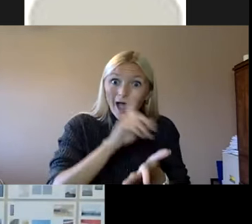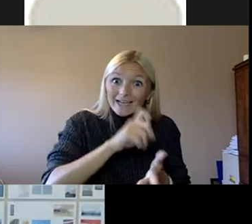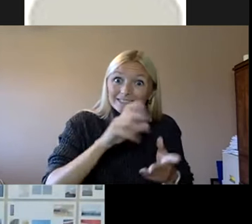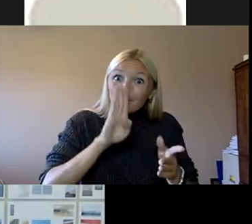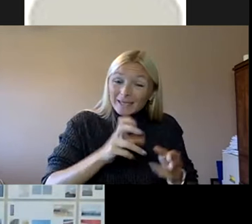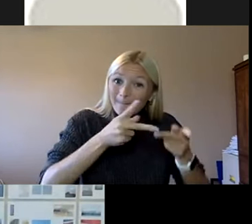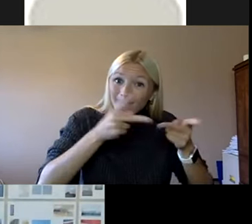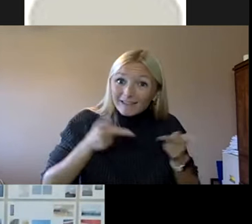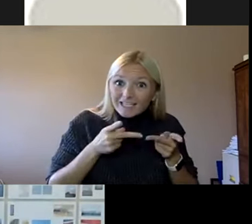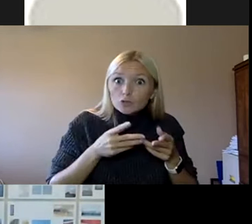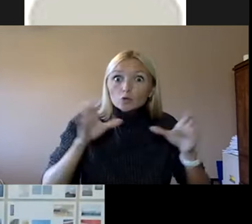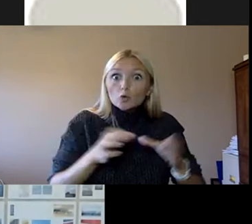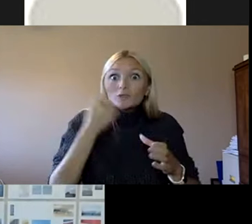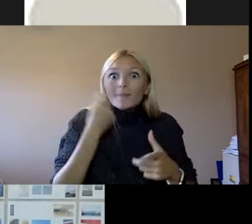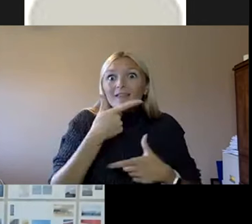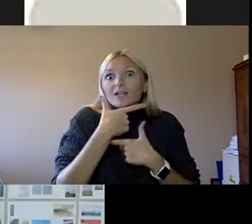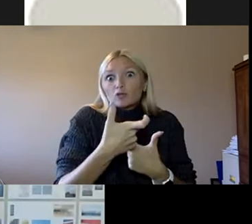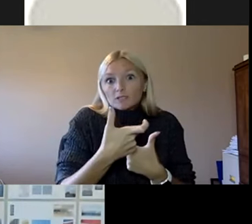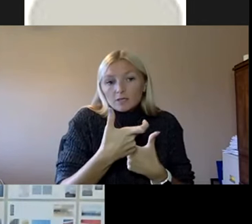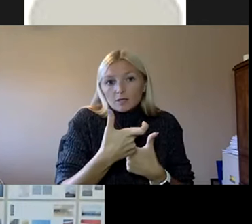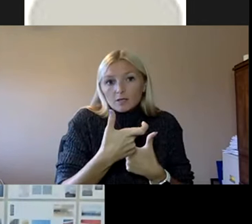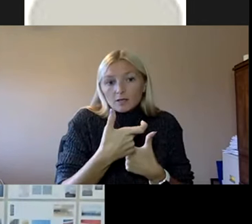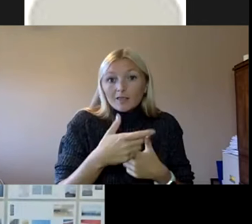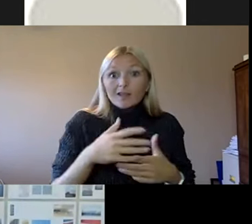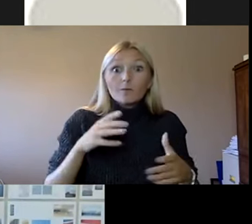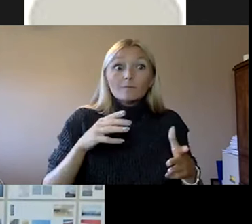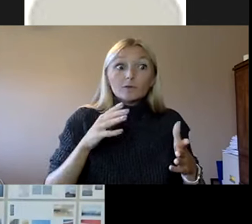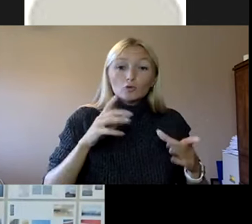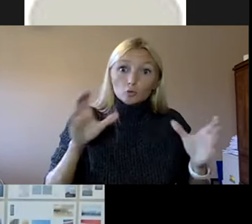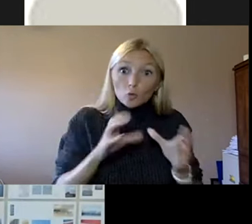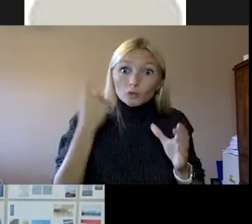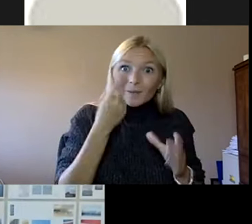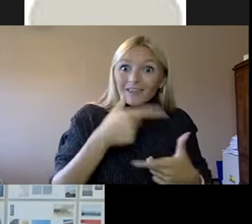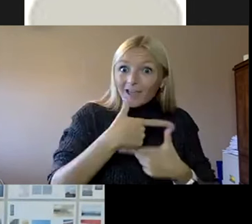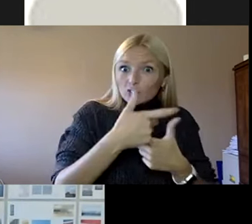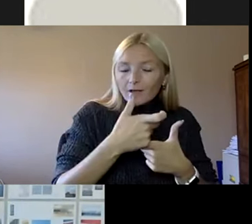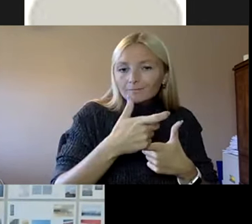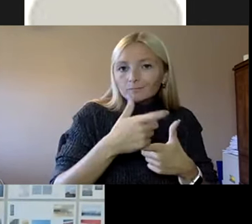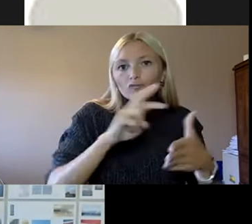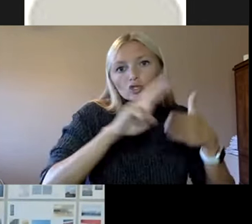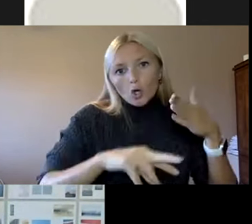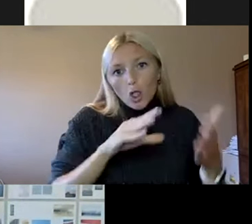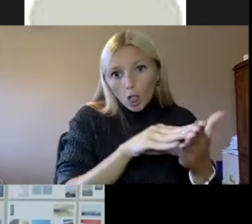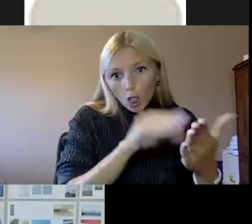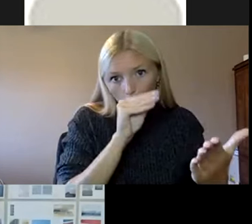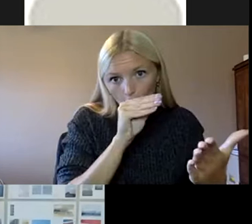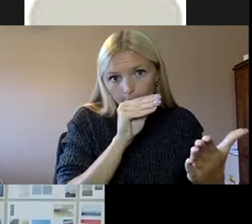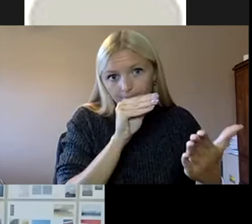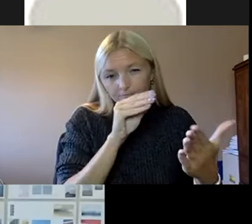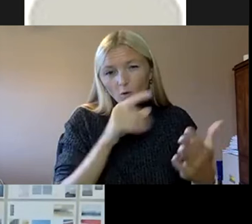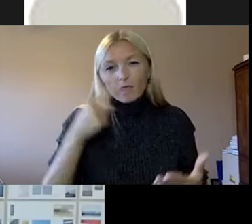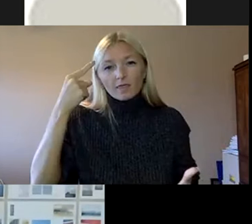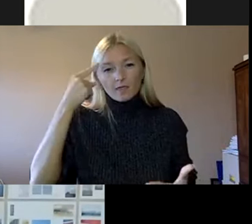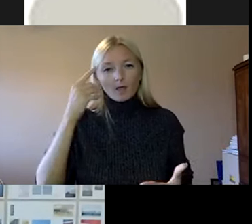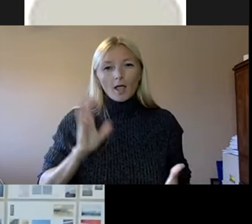something interesting. That's the only reason we should go there. And when we do something interesting, of course, we're going to learn. So I think that's the direction that we're heading